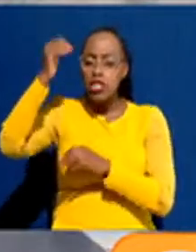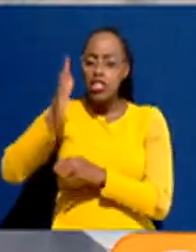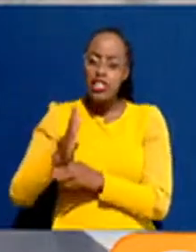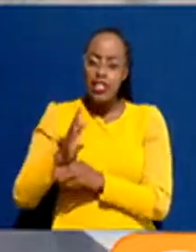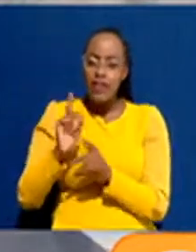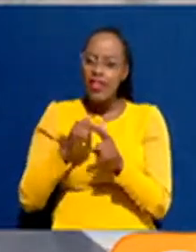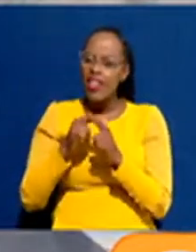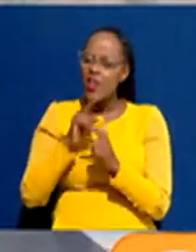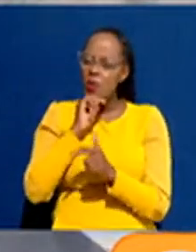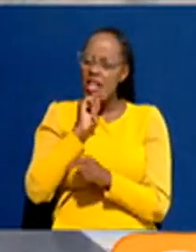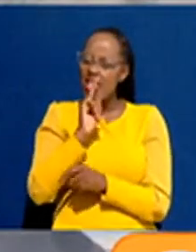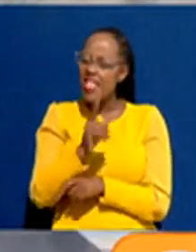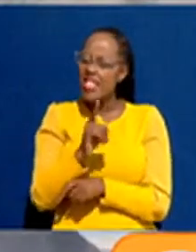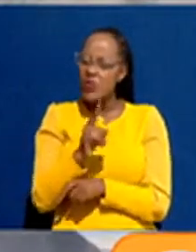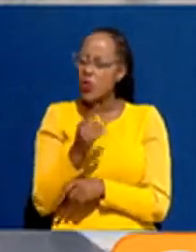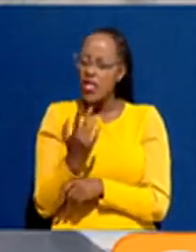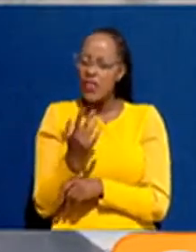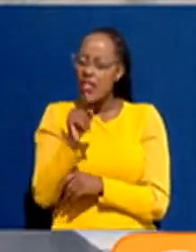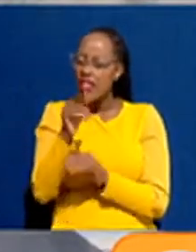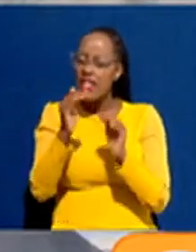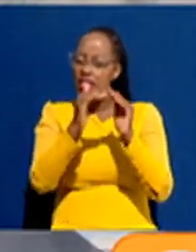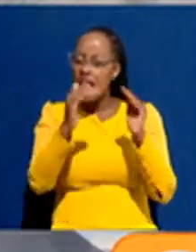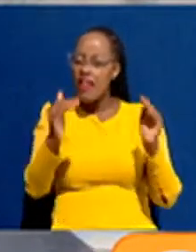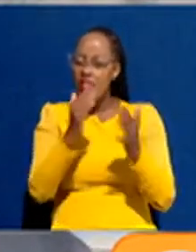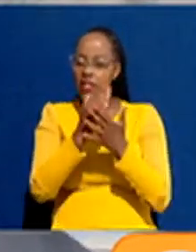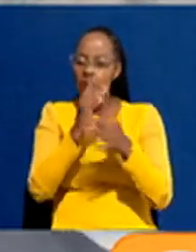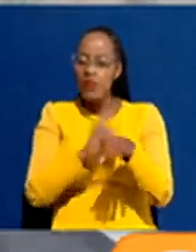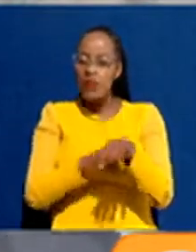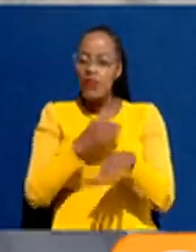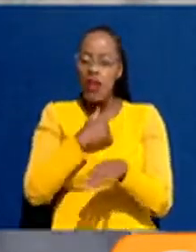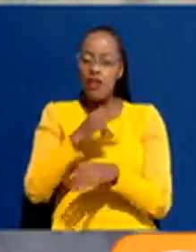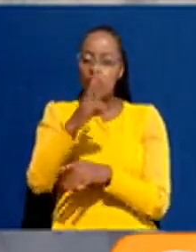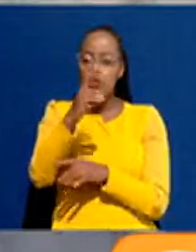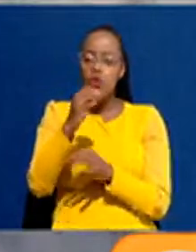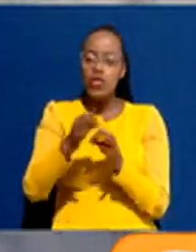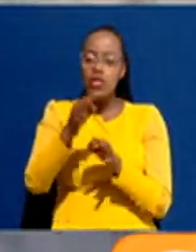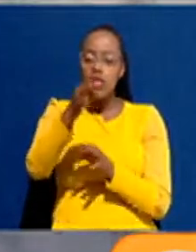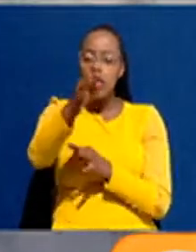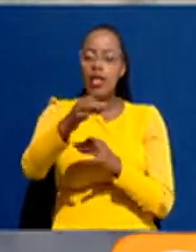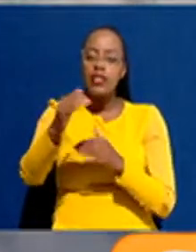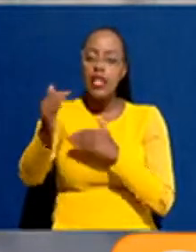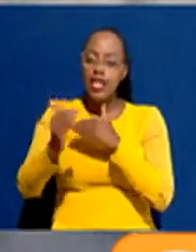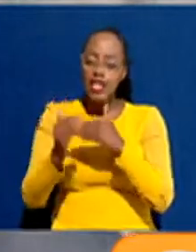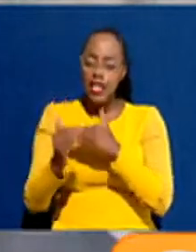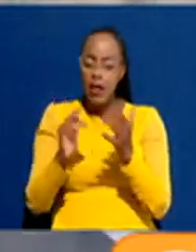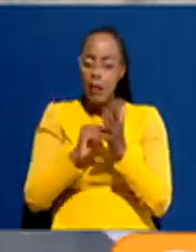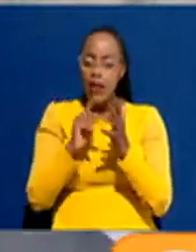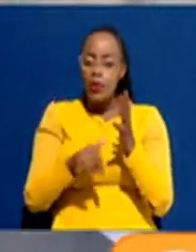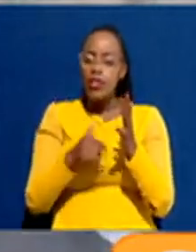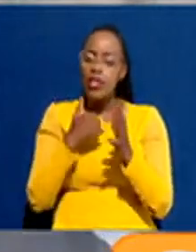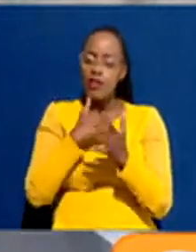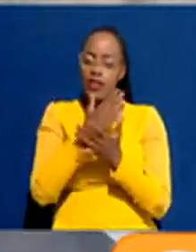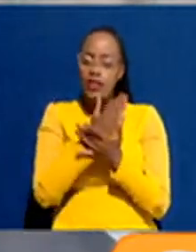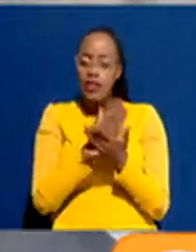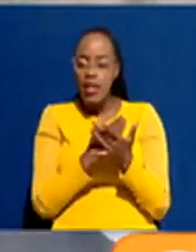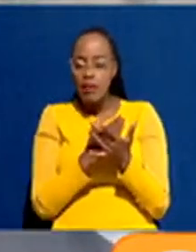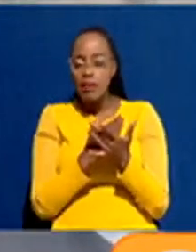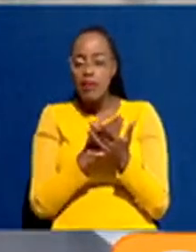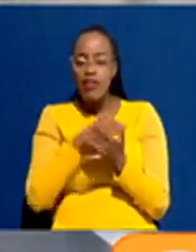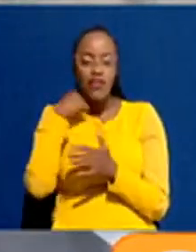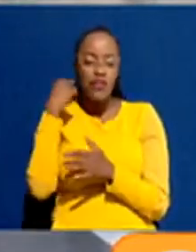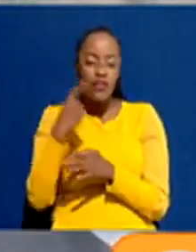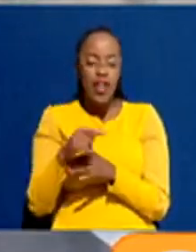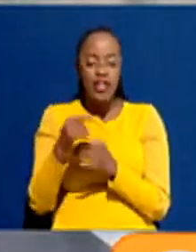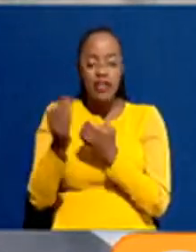wonder, and with that house, sometimes there will be the 20 acres around it. So there were some funny